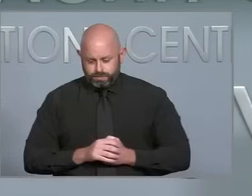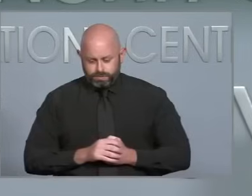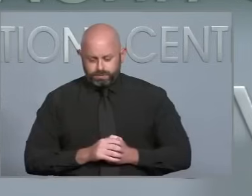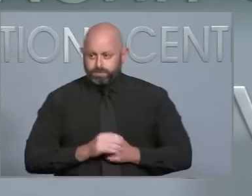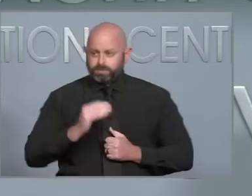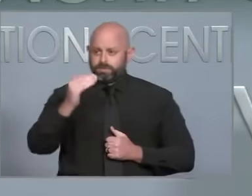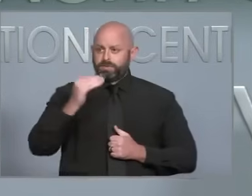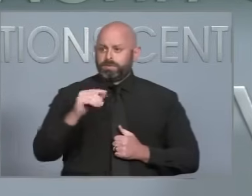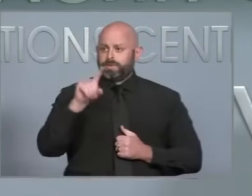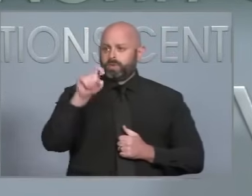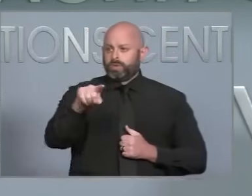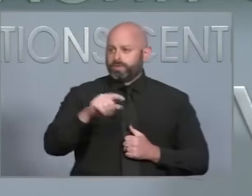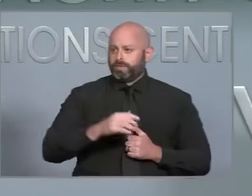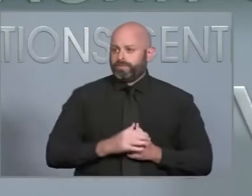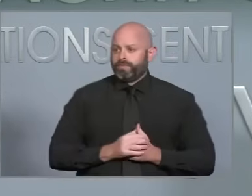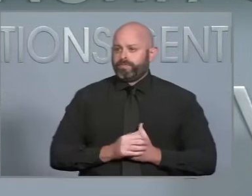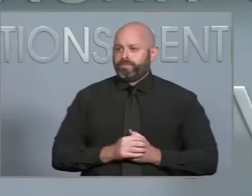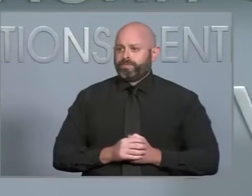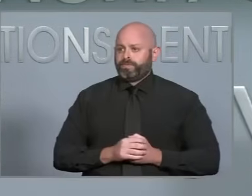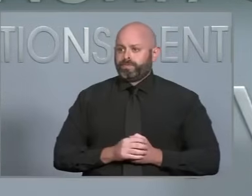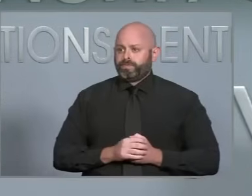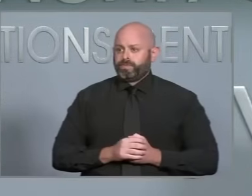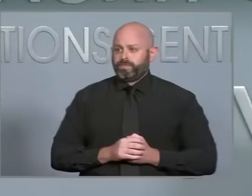Next question.